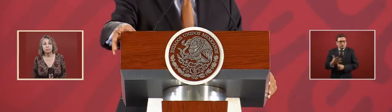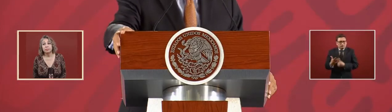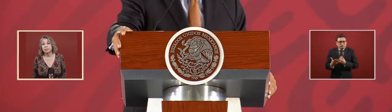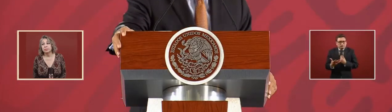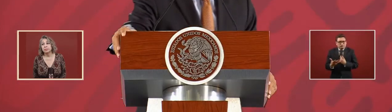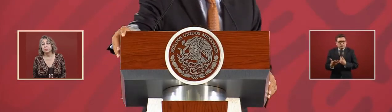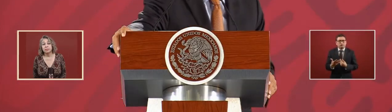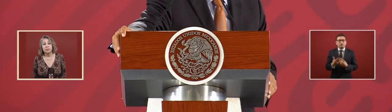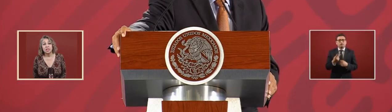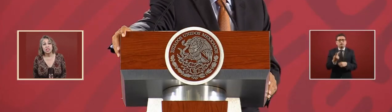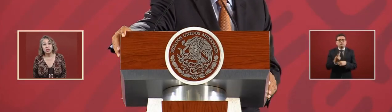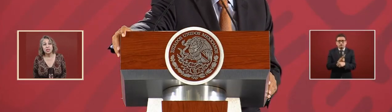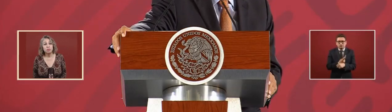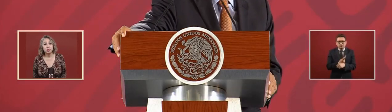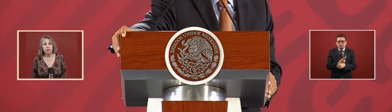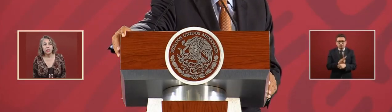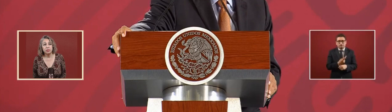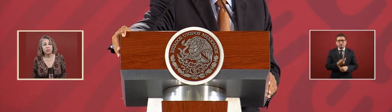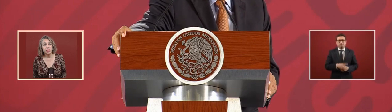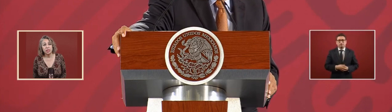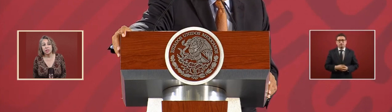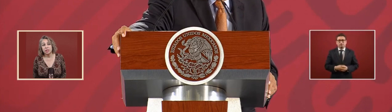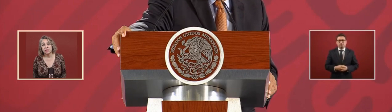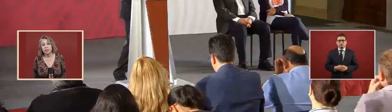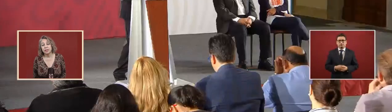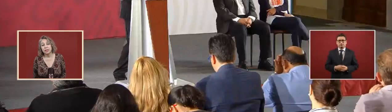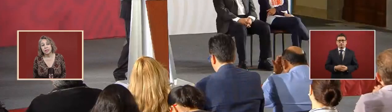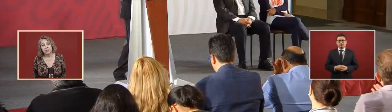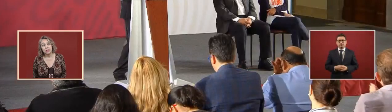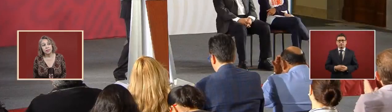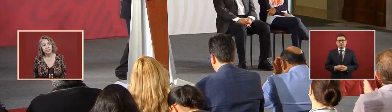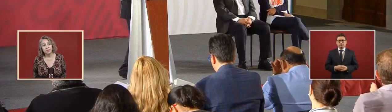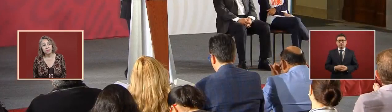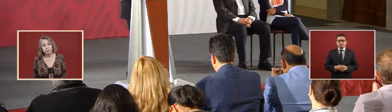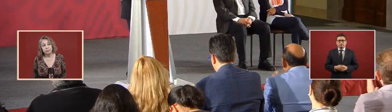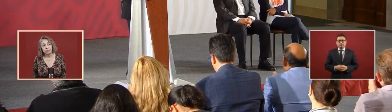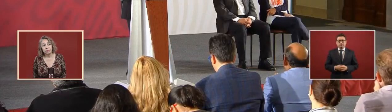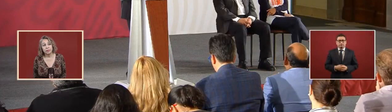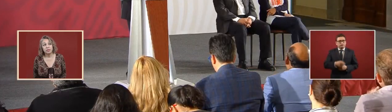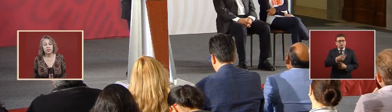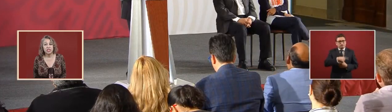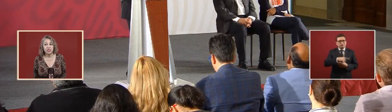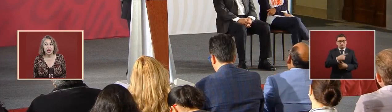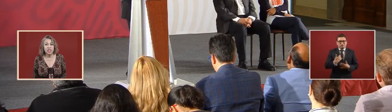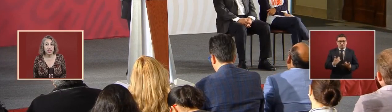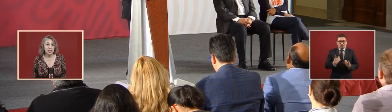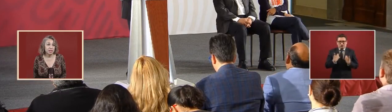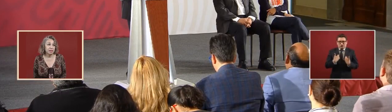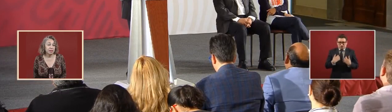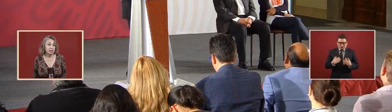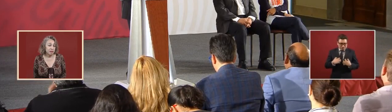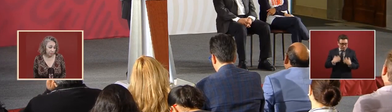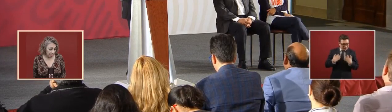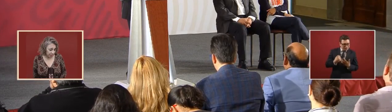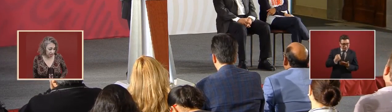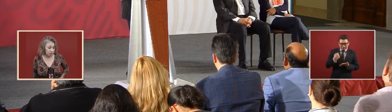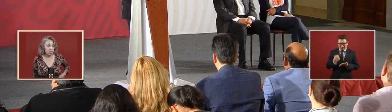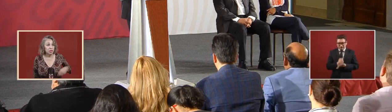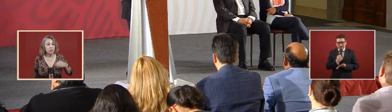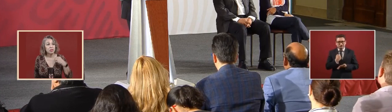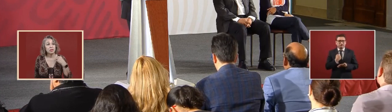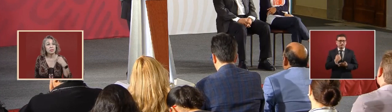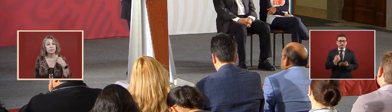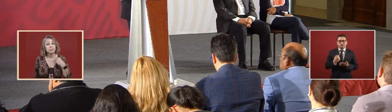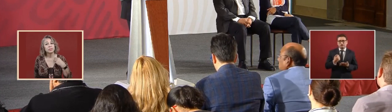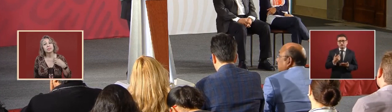esto produjo, so this produced pues frustración, frustration en los jóvenes, in the